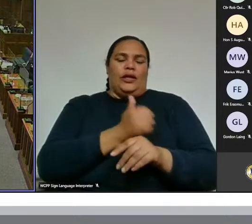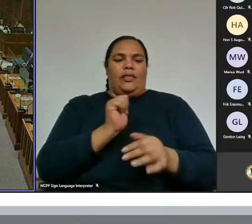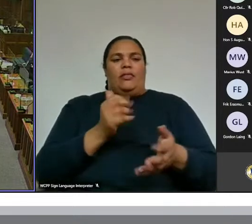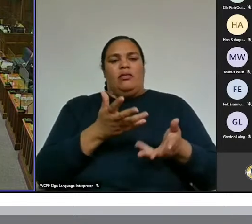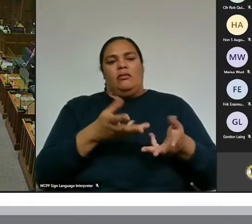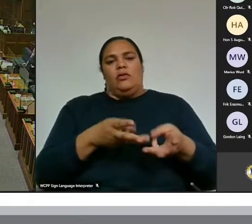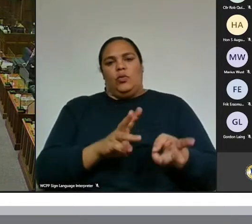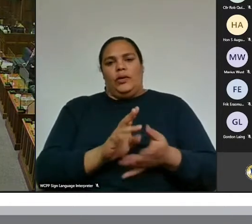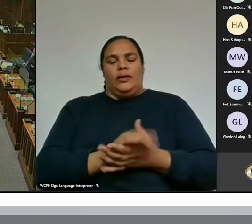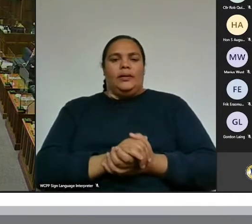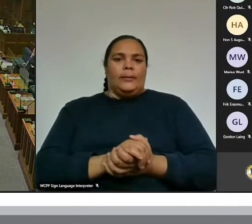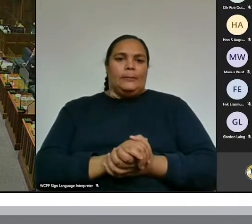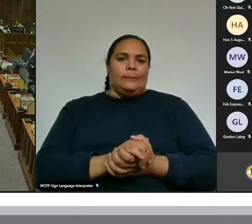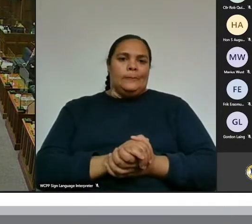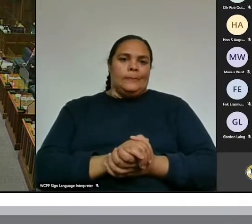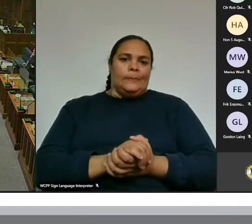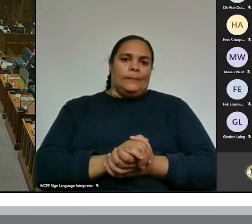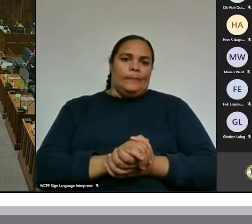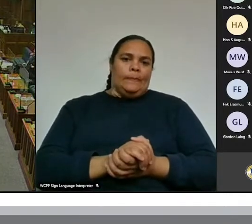regard.